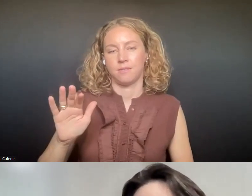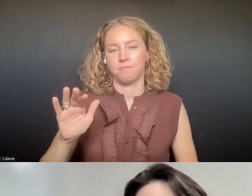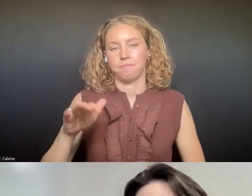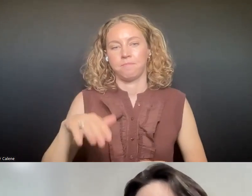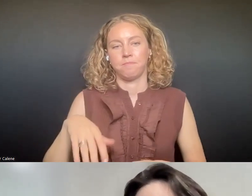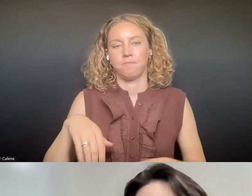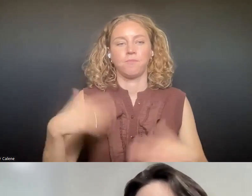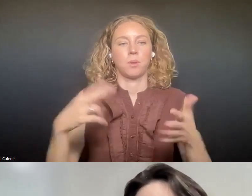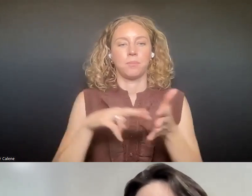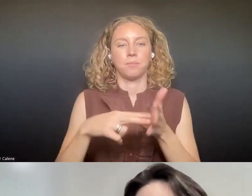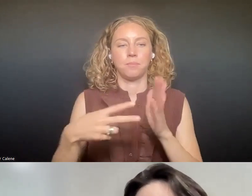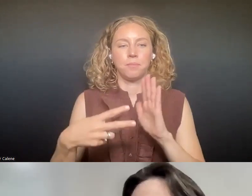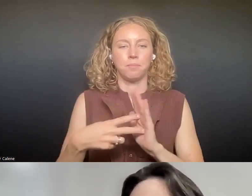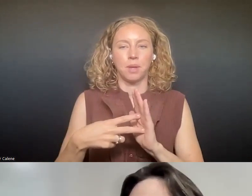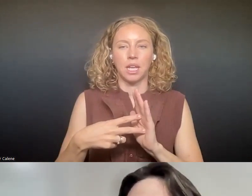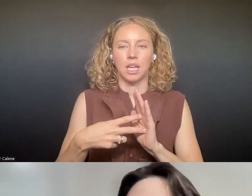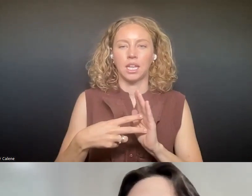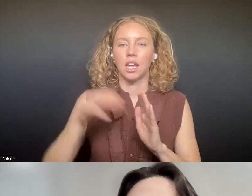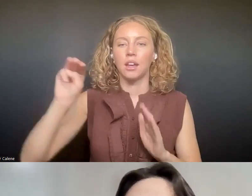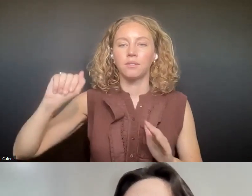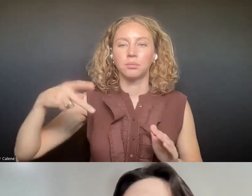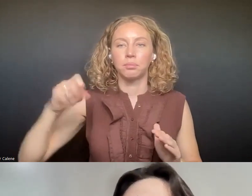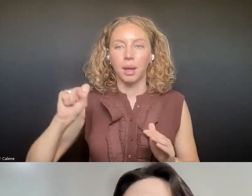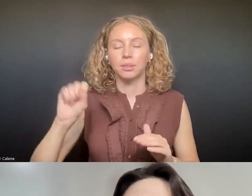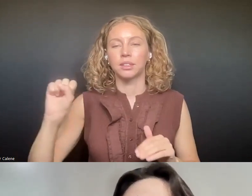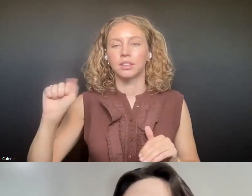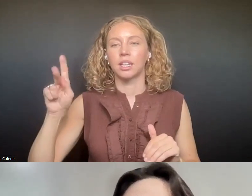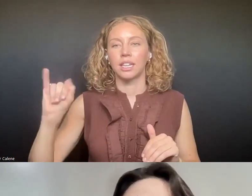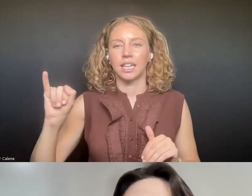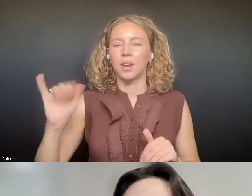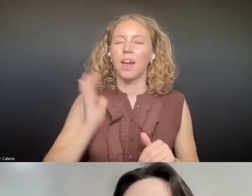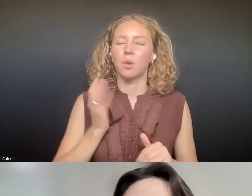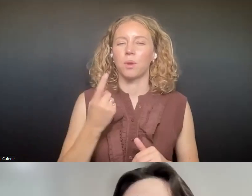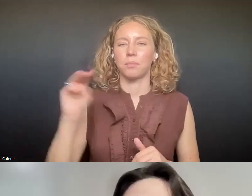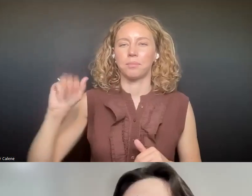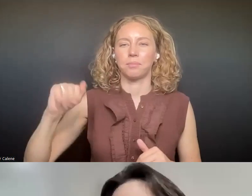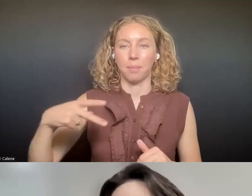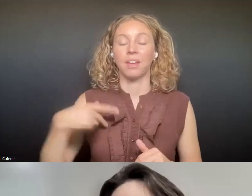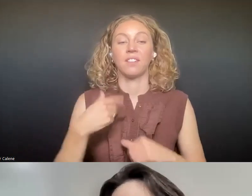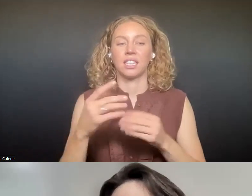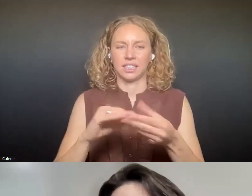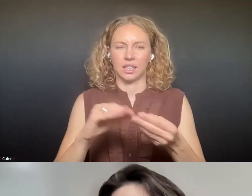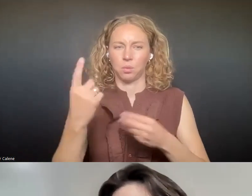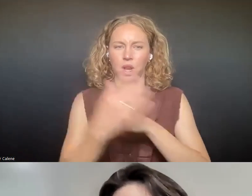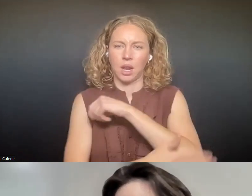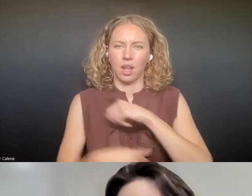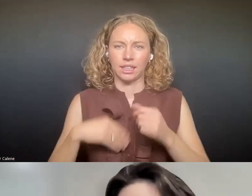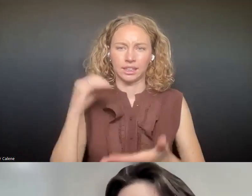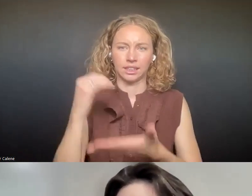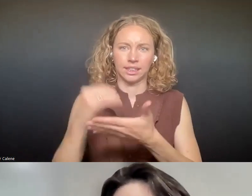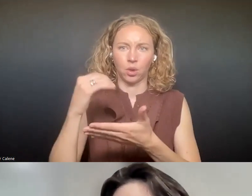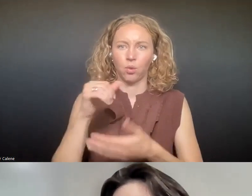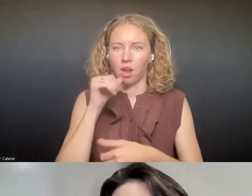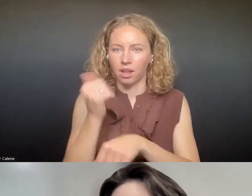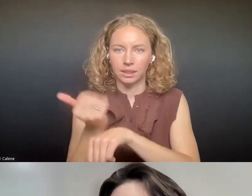if the maps, so the SAKI impact map on our website says a county has 0